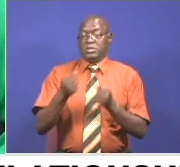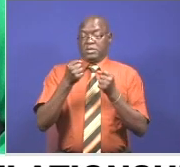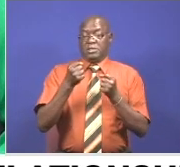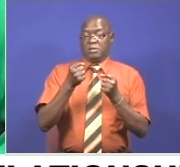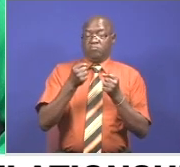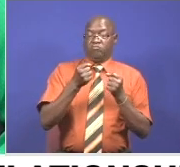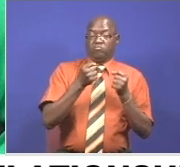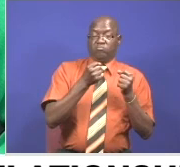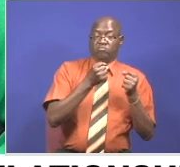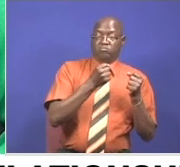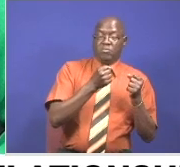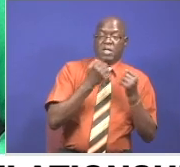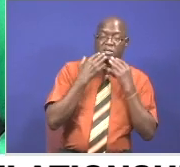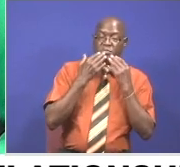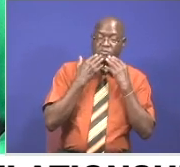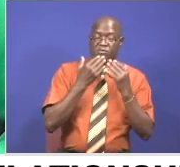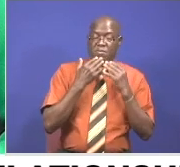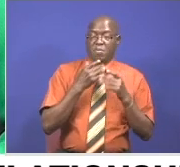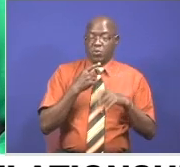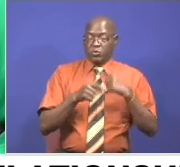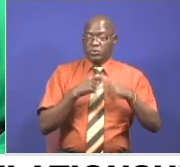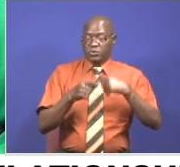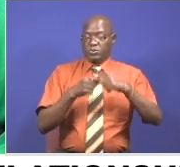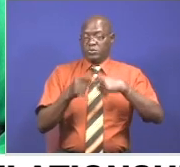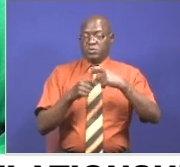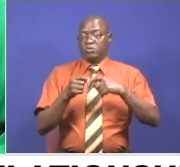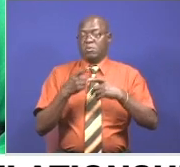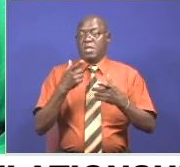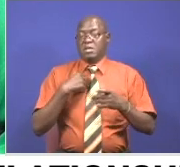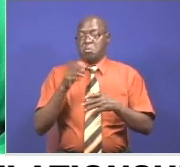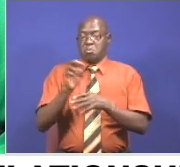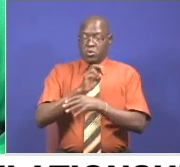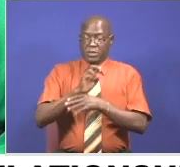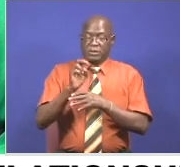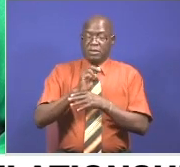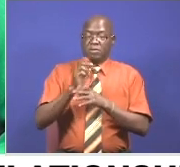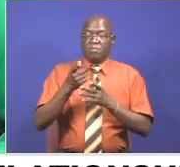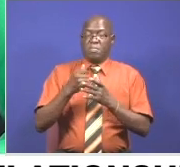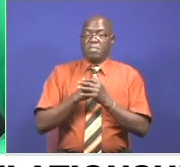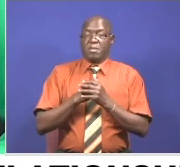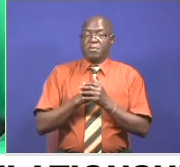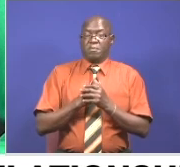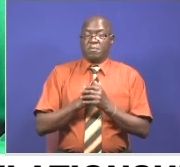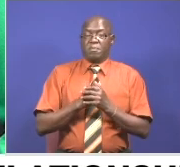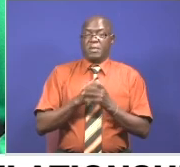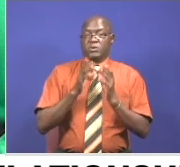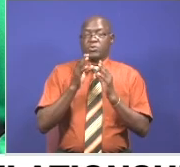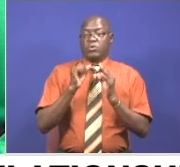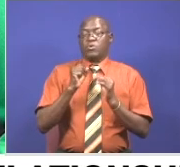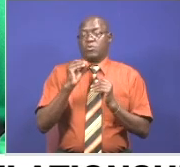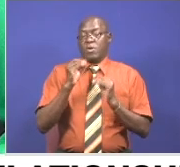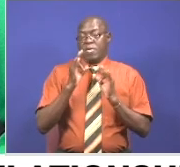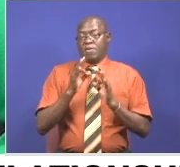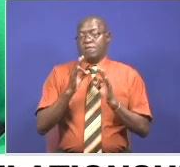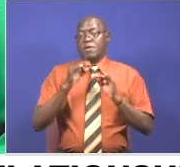should go on and on and on. And it doesn't have to be, you know, in monetary form. All through. So if as much as possible,